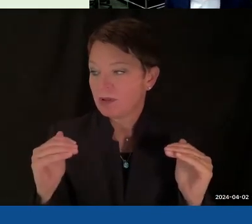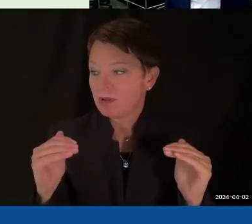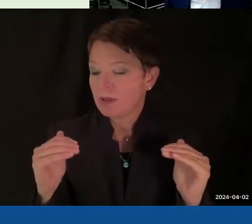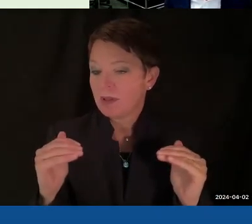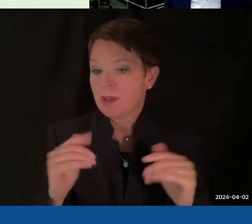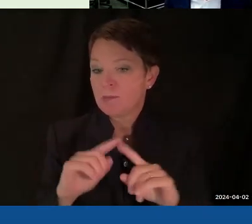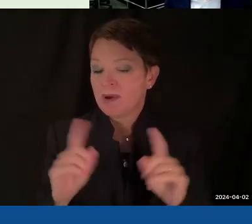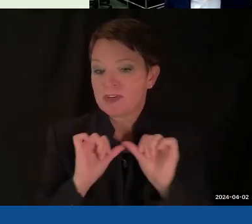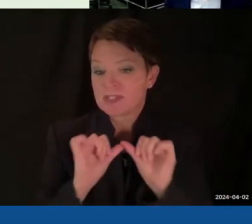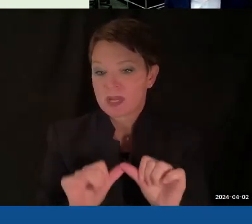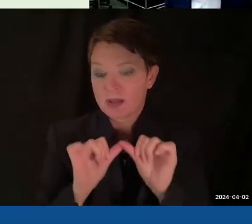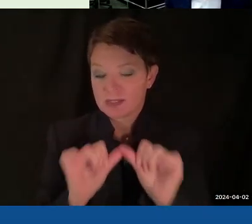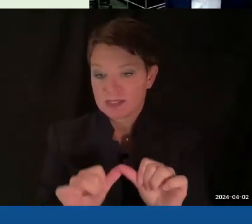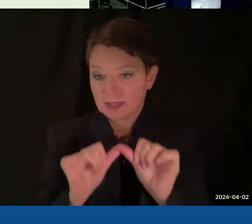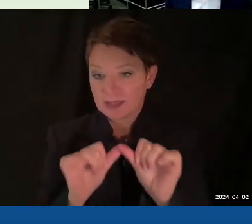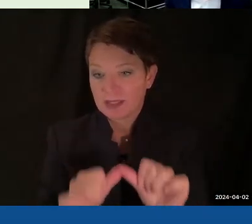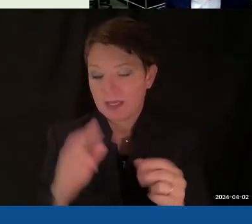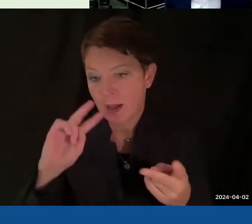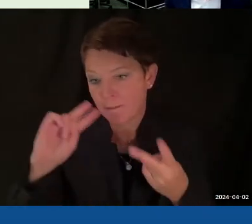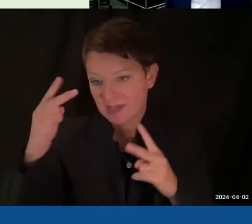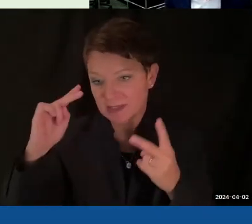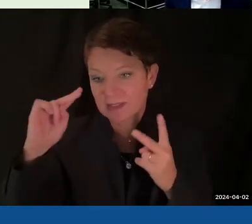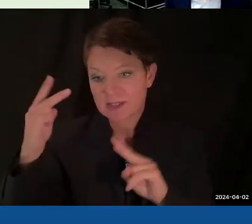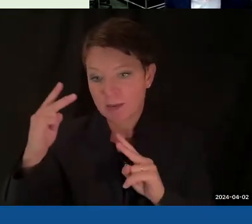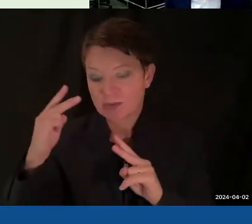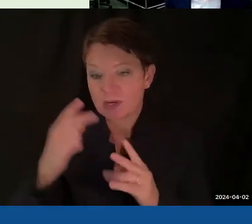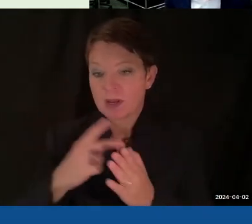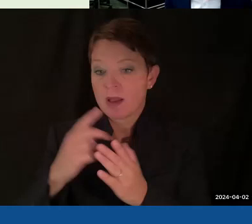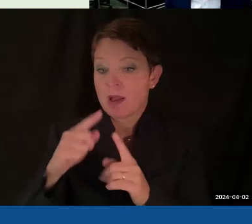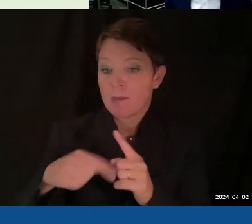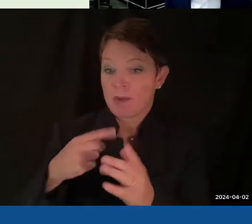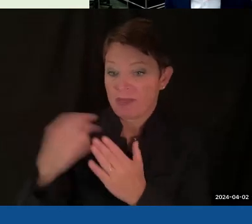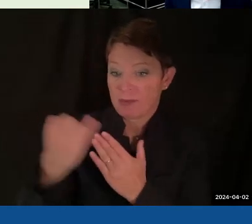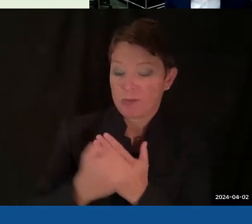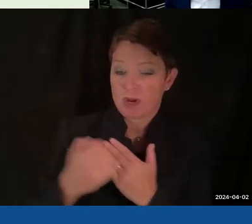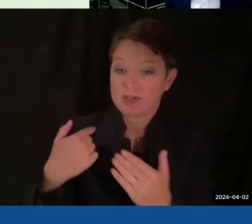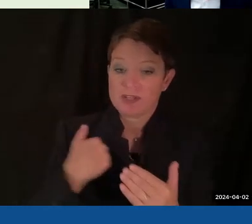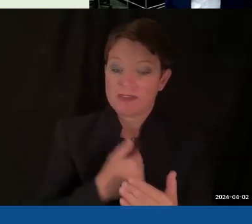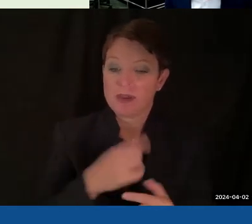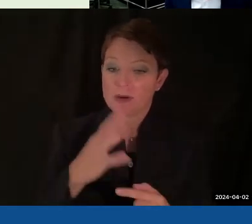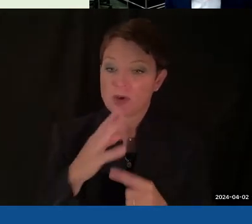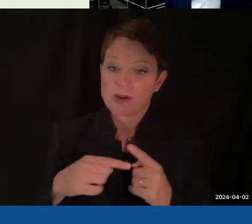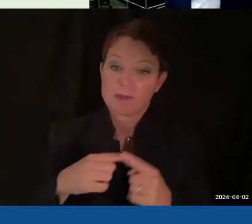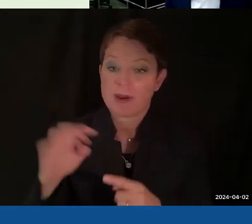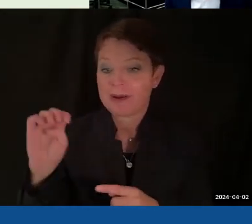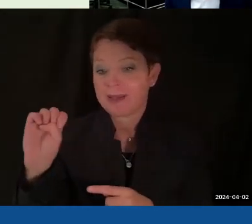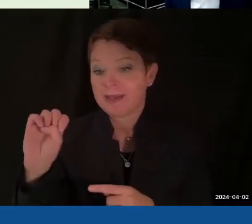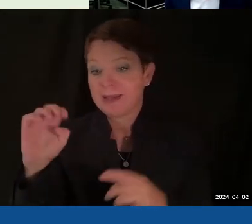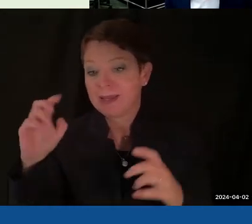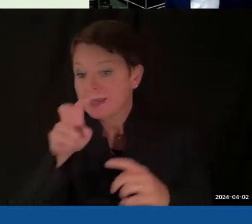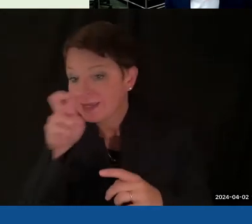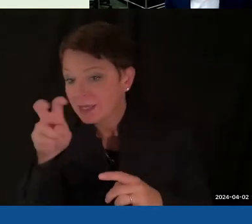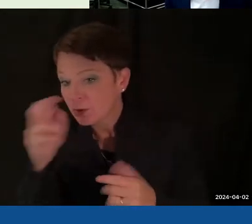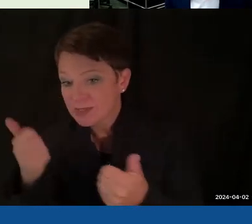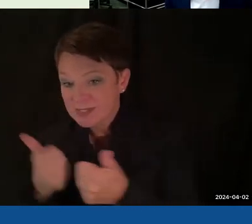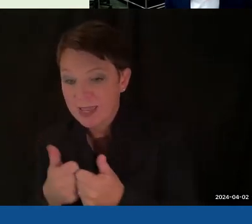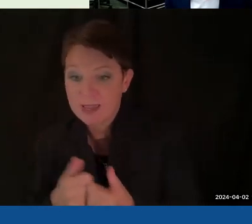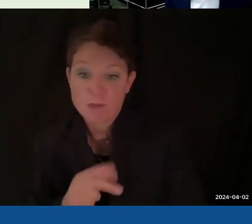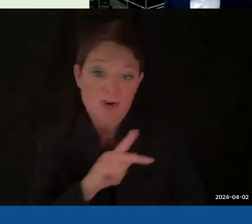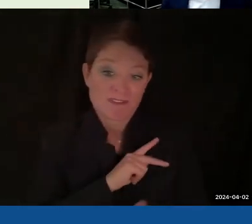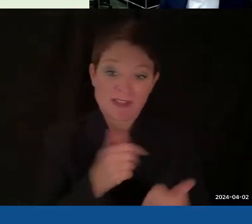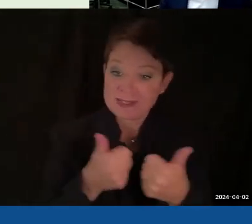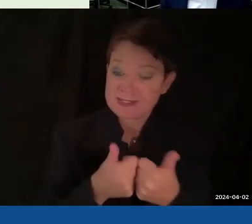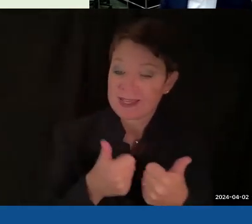there's constantly a misconception with our project that we're talking about an Eagles game or even a Phillies